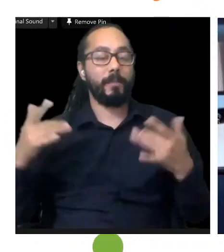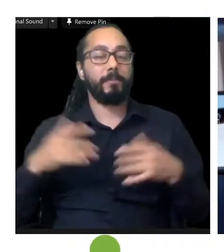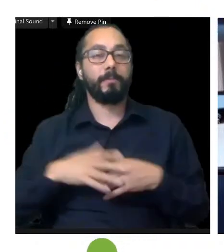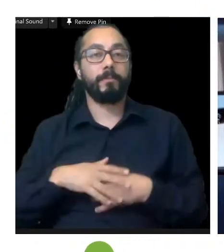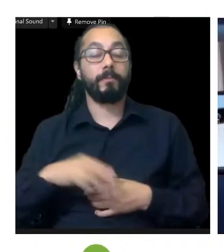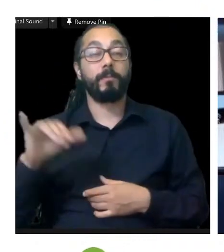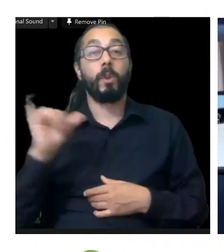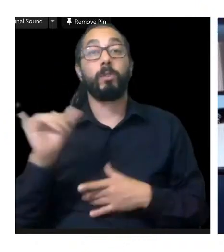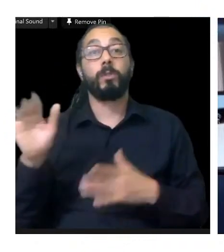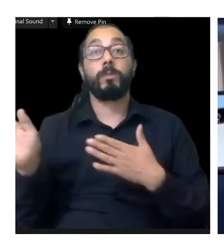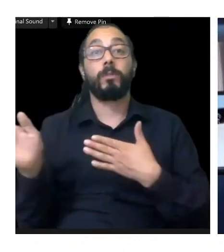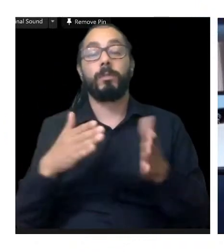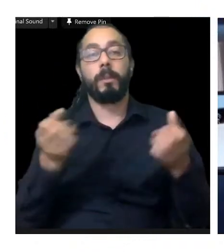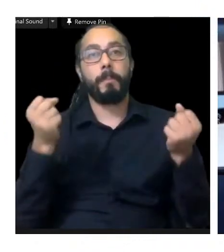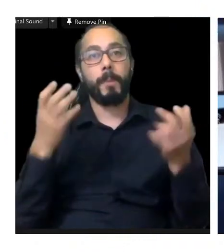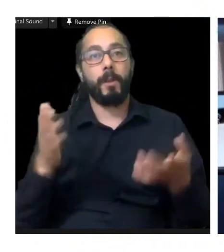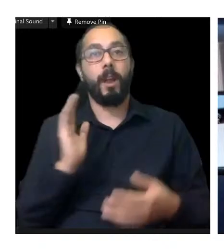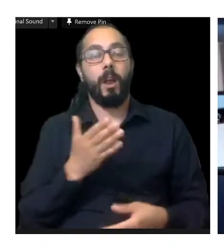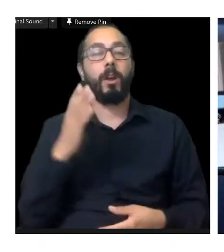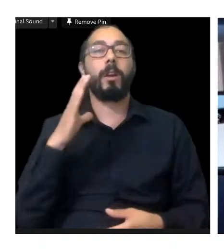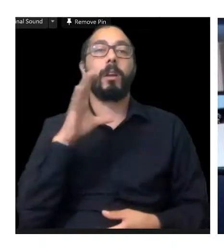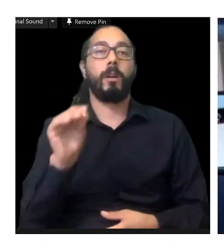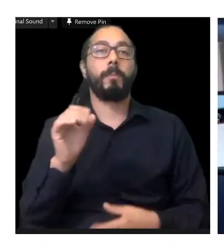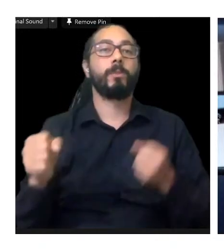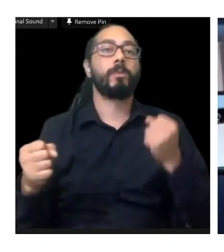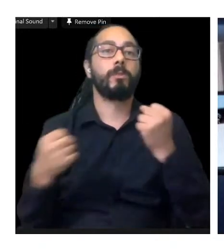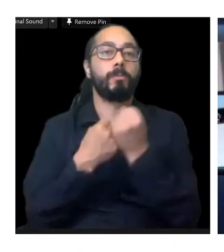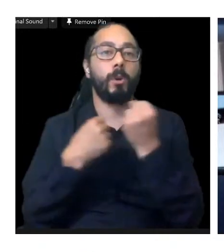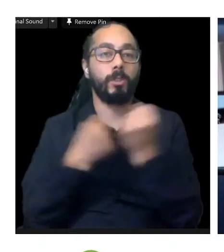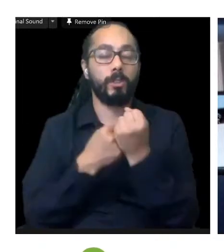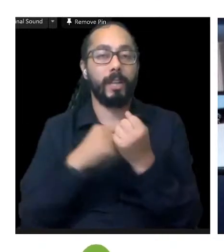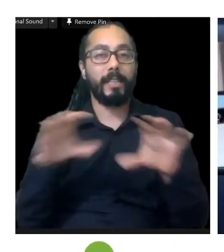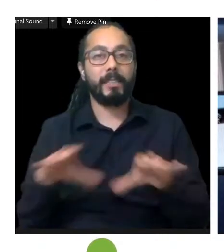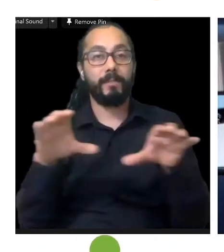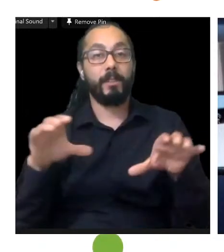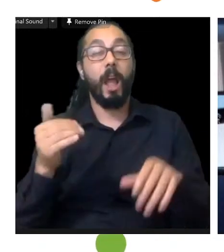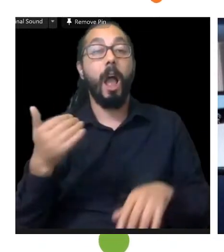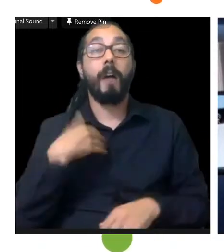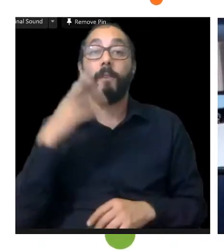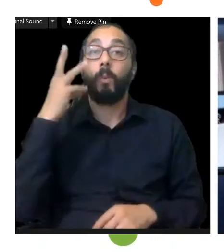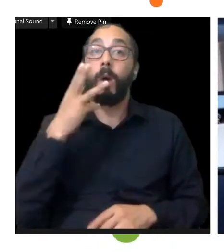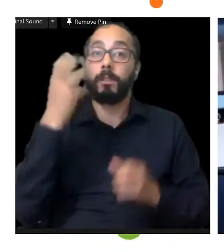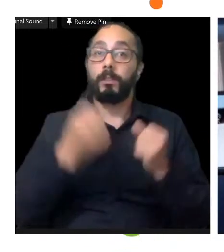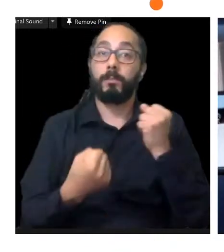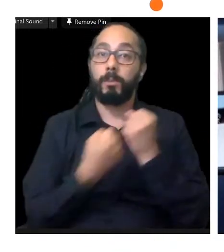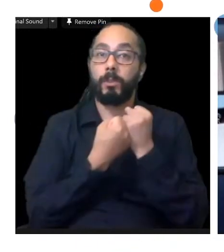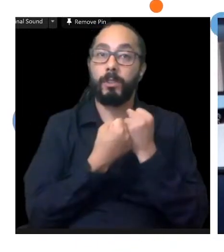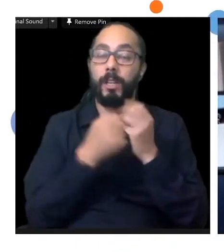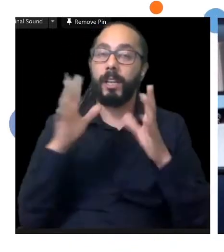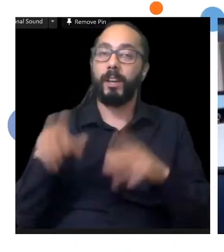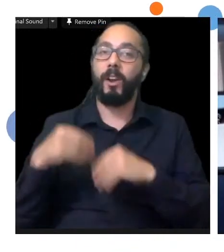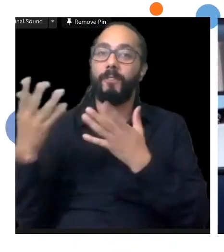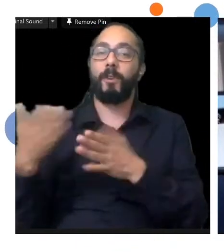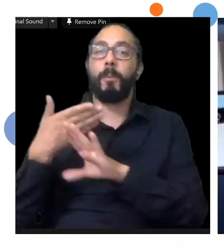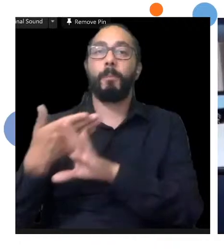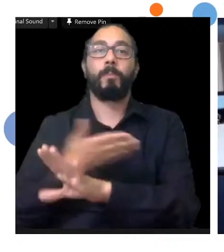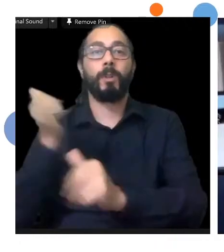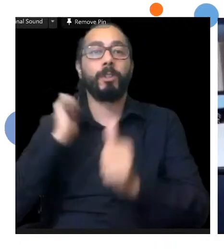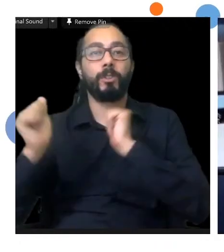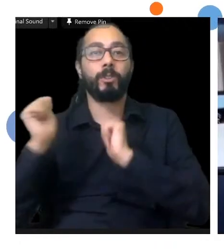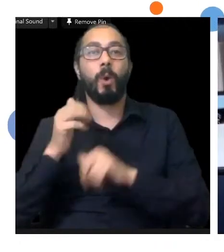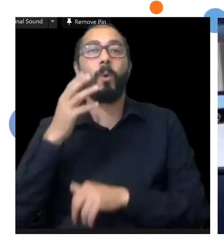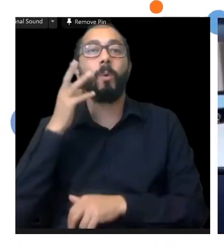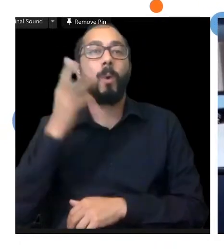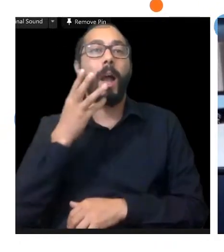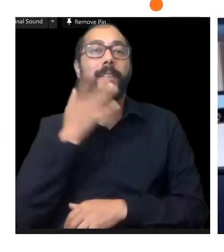our corporate sponsor activities. Our wine sponsor, we've been able to offer our pre-show wine tasting events virtually. So